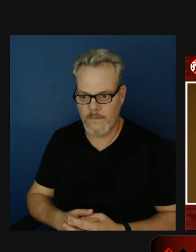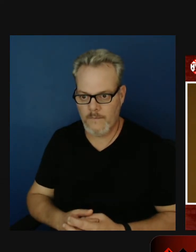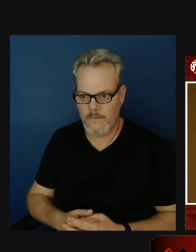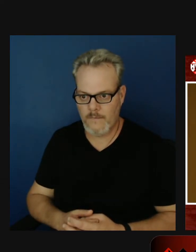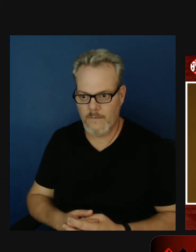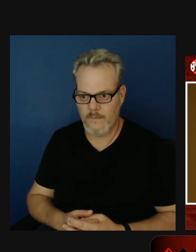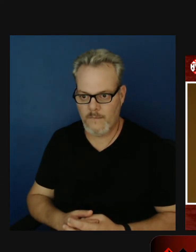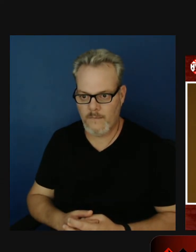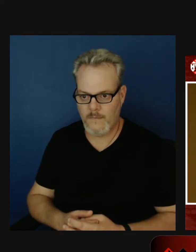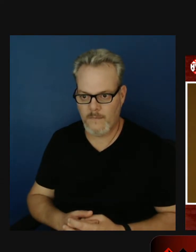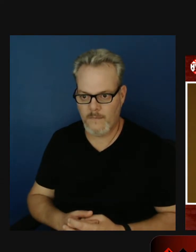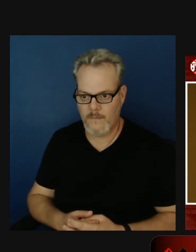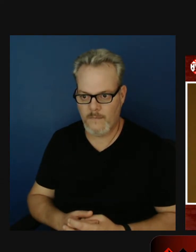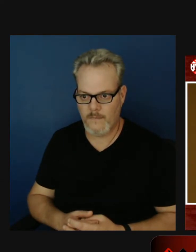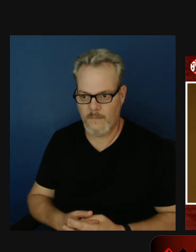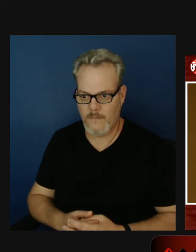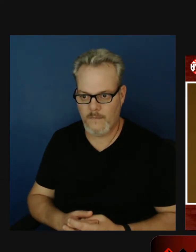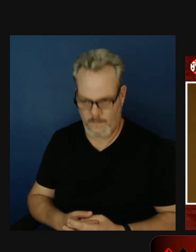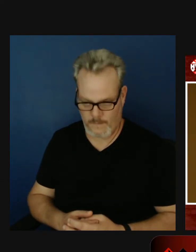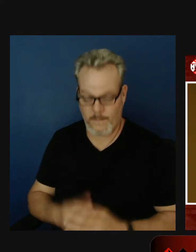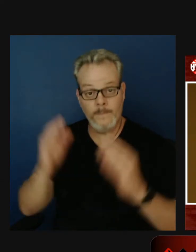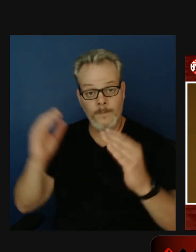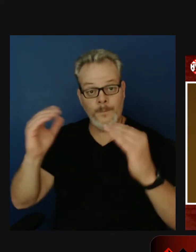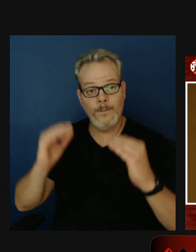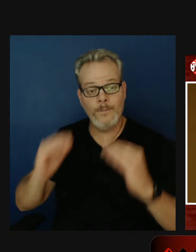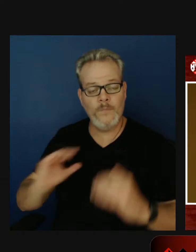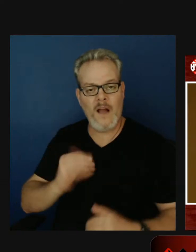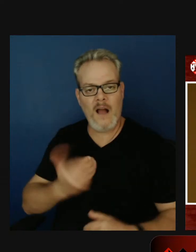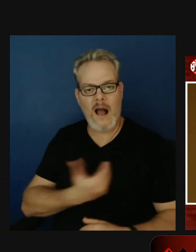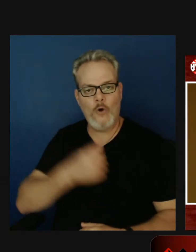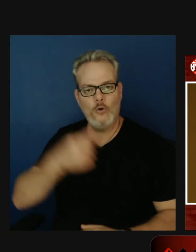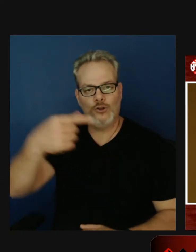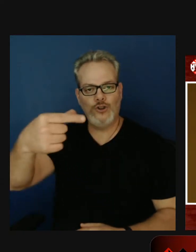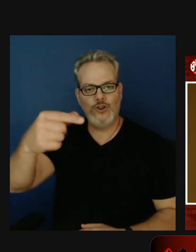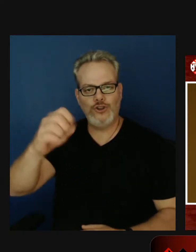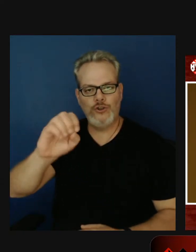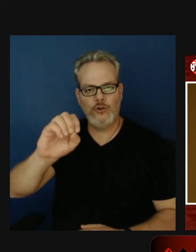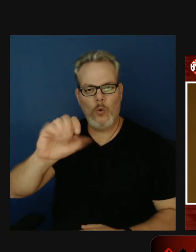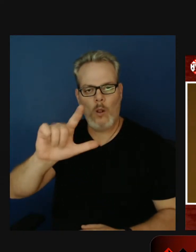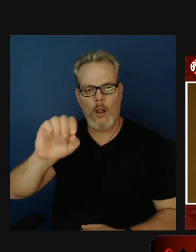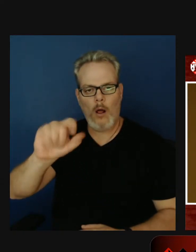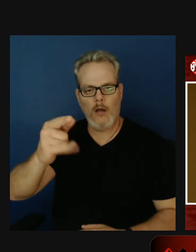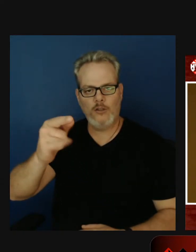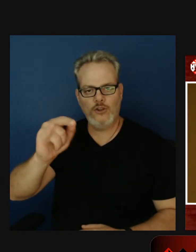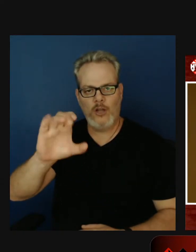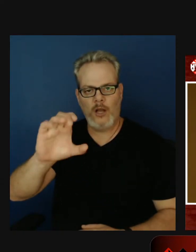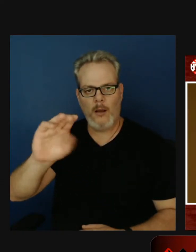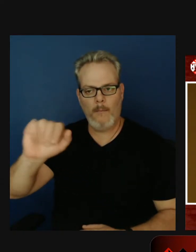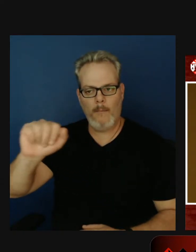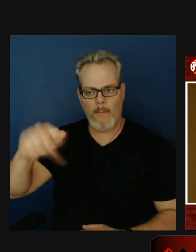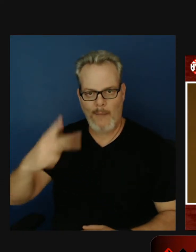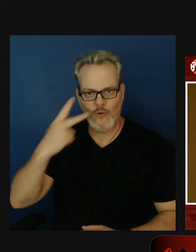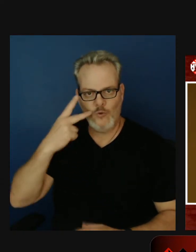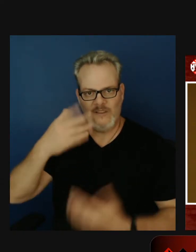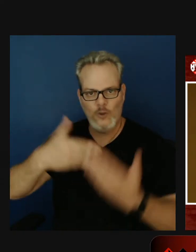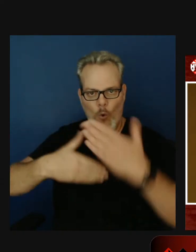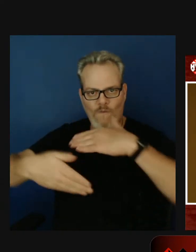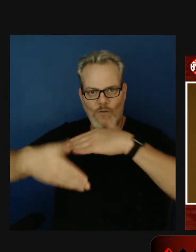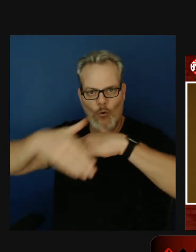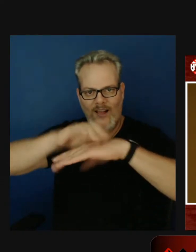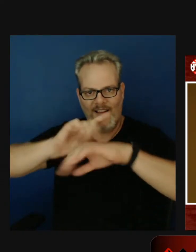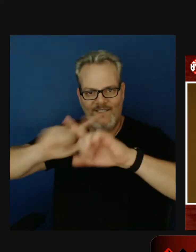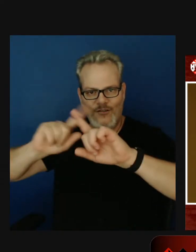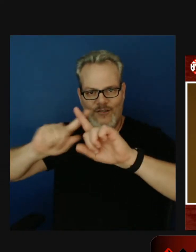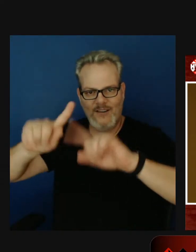And in this case, this is our geologic map. Again, you can see overlying the topography here. They apparently didn't